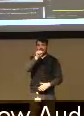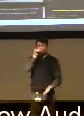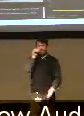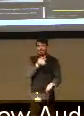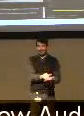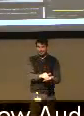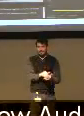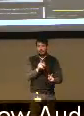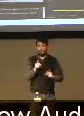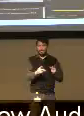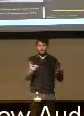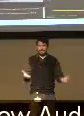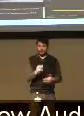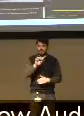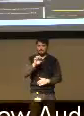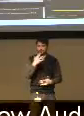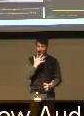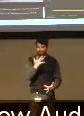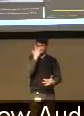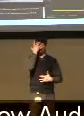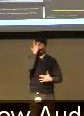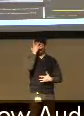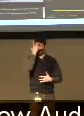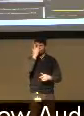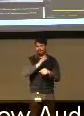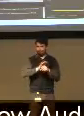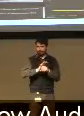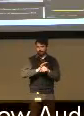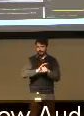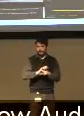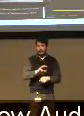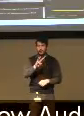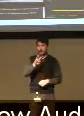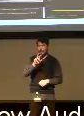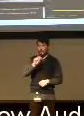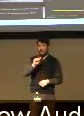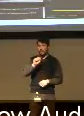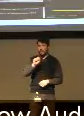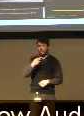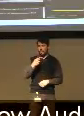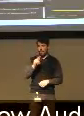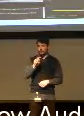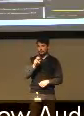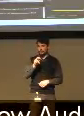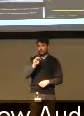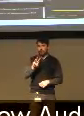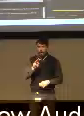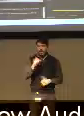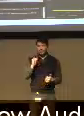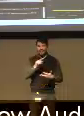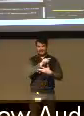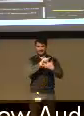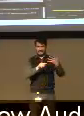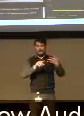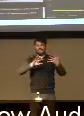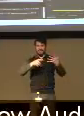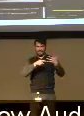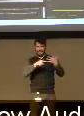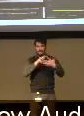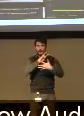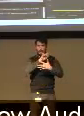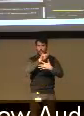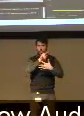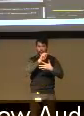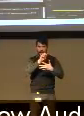Michigan, and Washtenaw County is now 5th in the state in terms of cases behind Wayne,